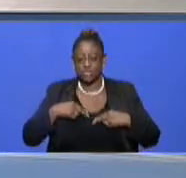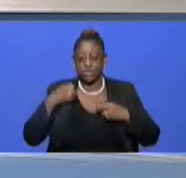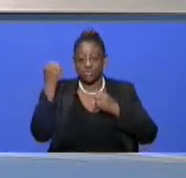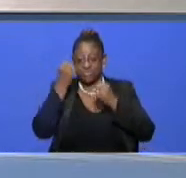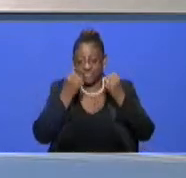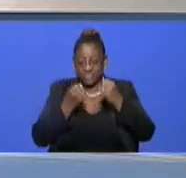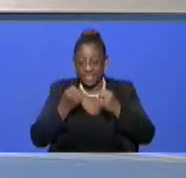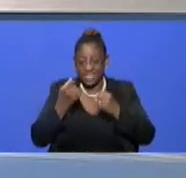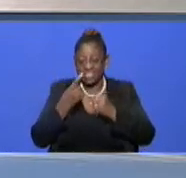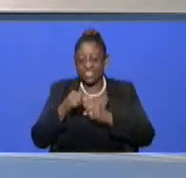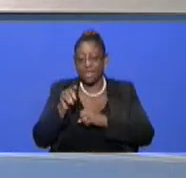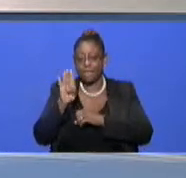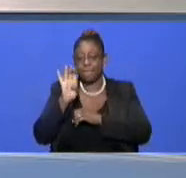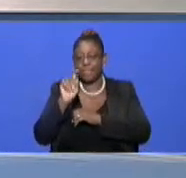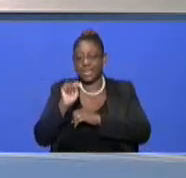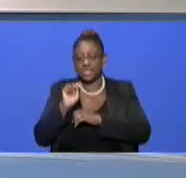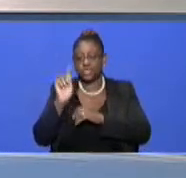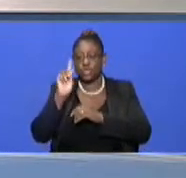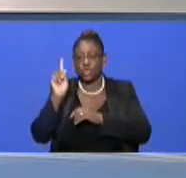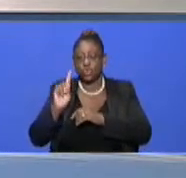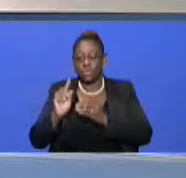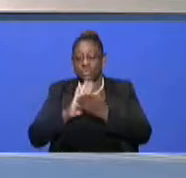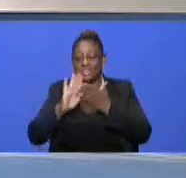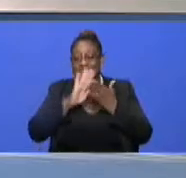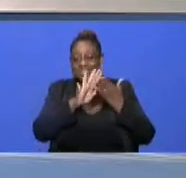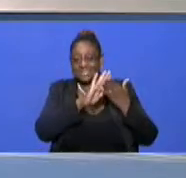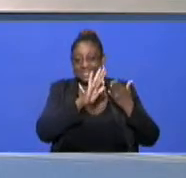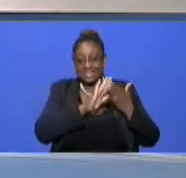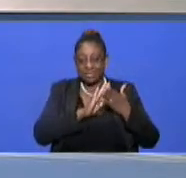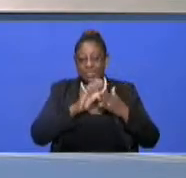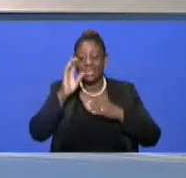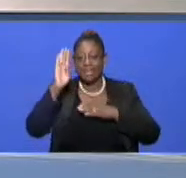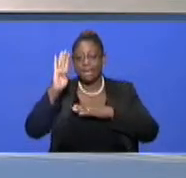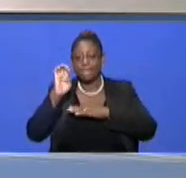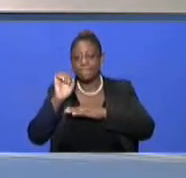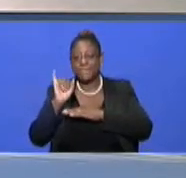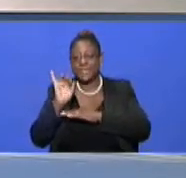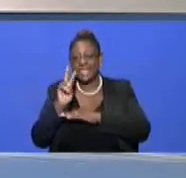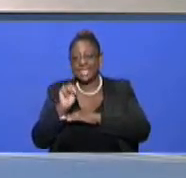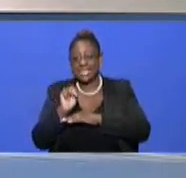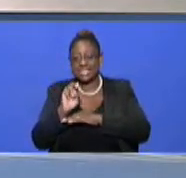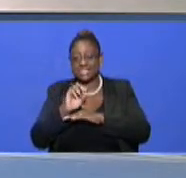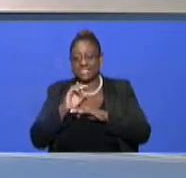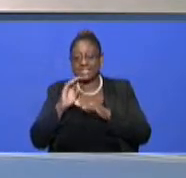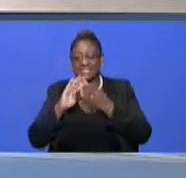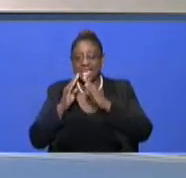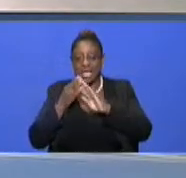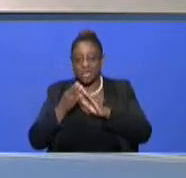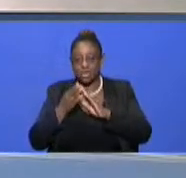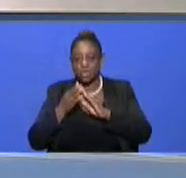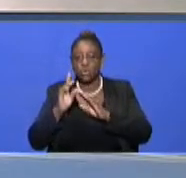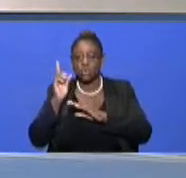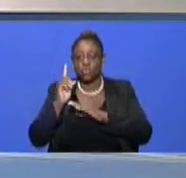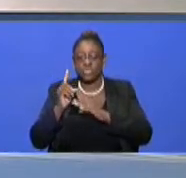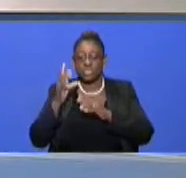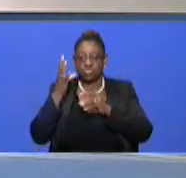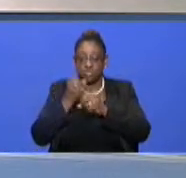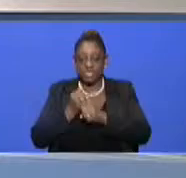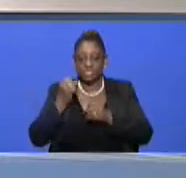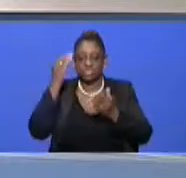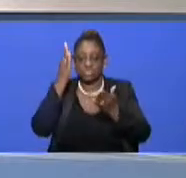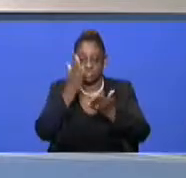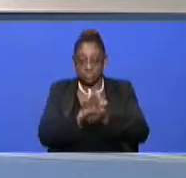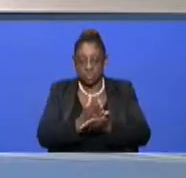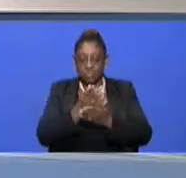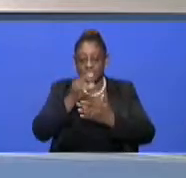Bite one-day cleanup campaign in the Baines and Grantstown community today as they continue efforts to stamp out the seasonal disease.